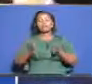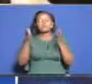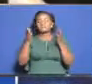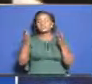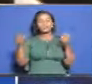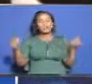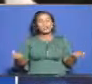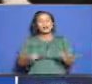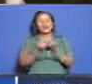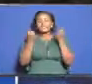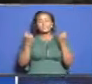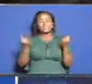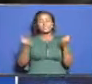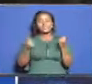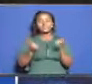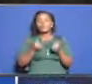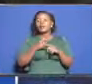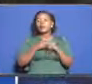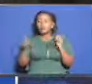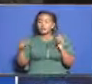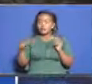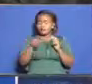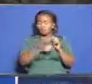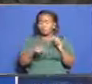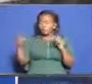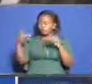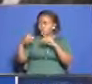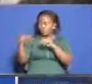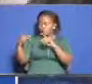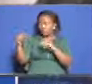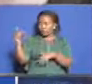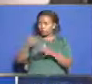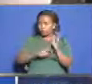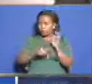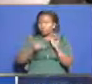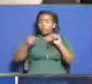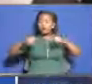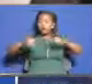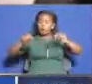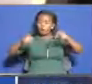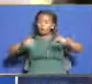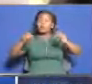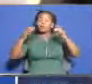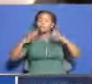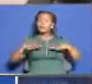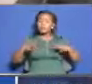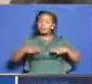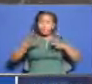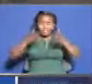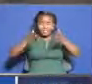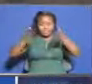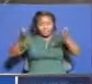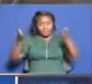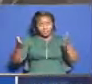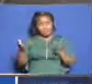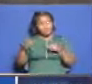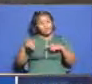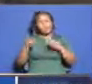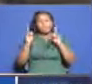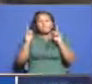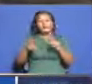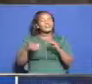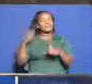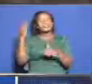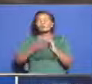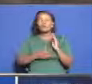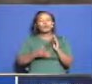through reckless driving. Yeah. And we want to send this message, yes. To the border border riders. Yeah. We are saying we want they stop reckless